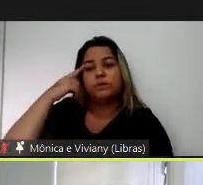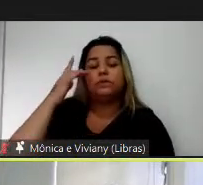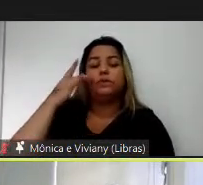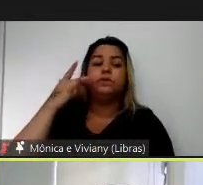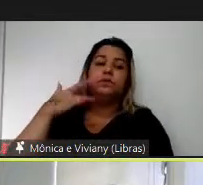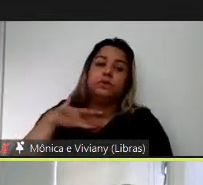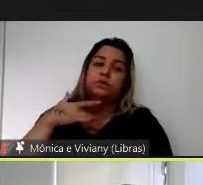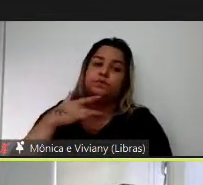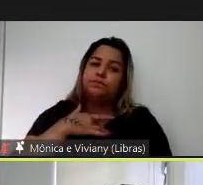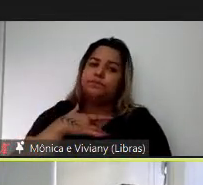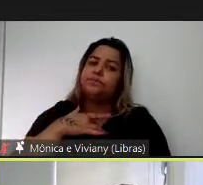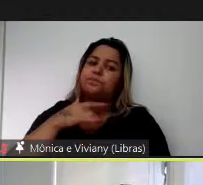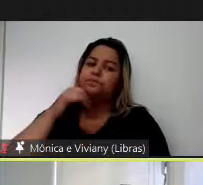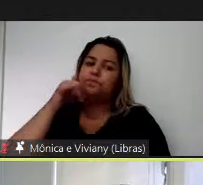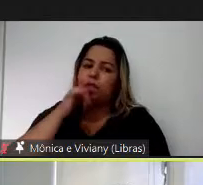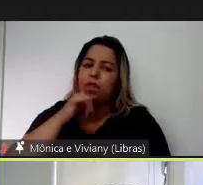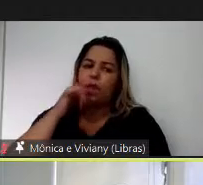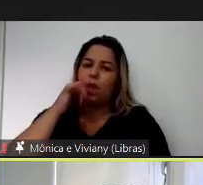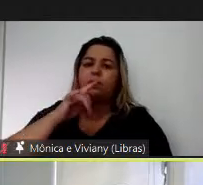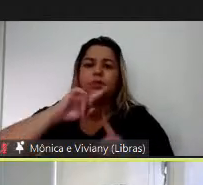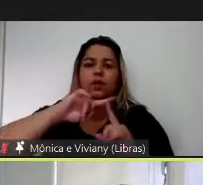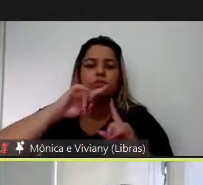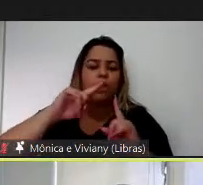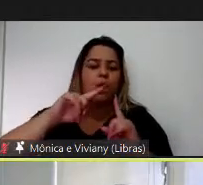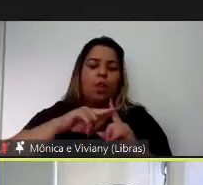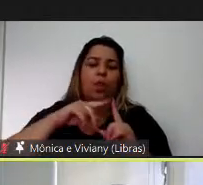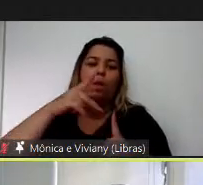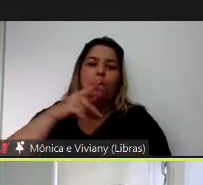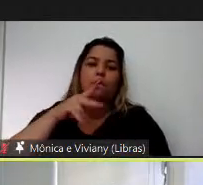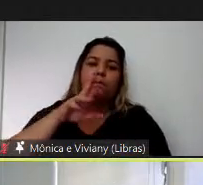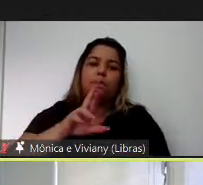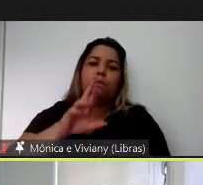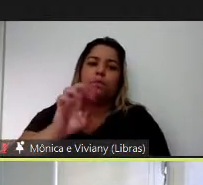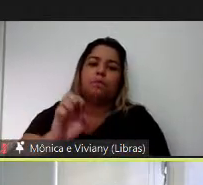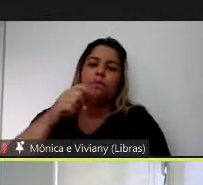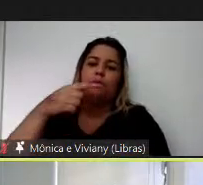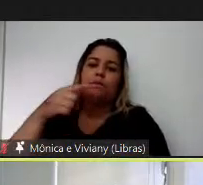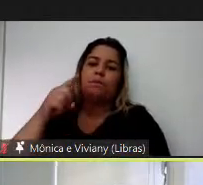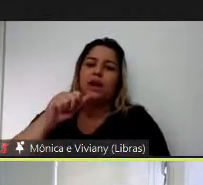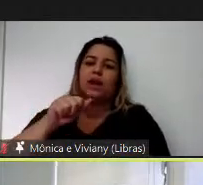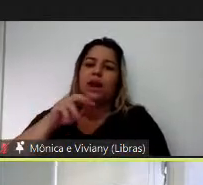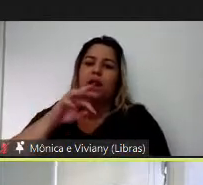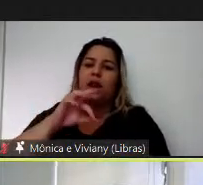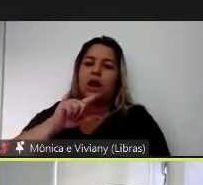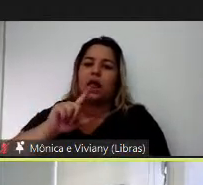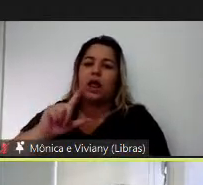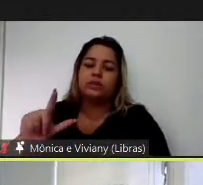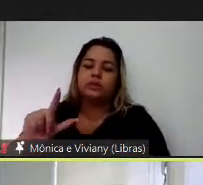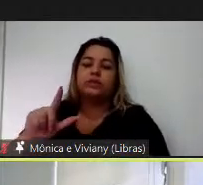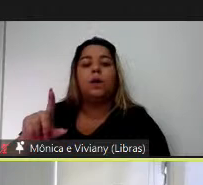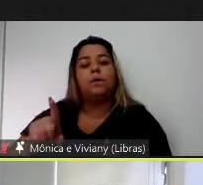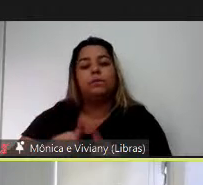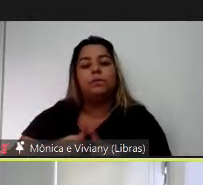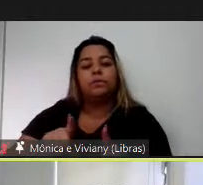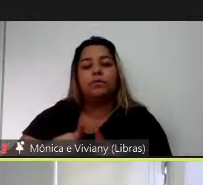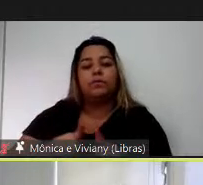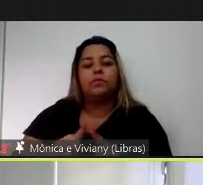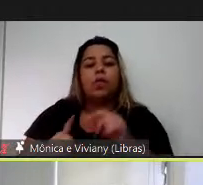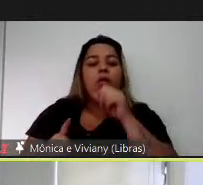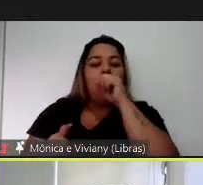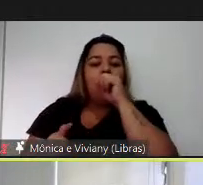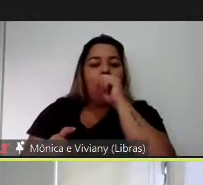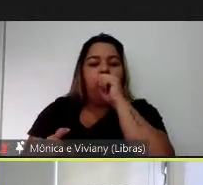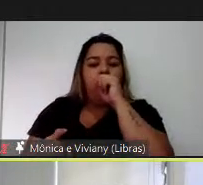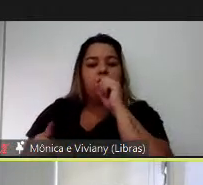about health of the women, but also the pregnant woman. We have indicators of the child's health and